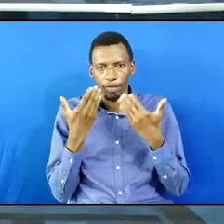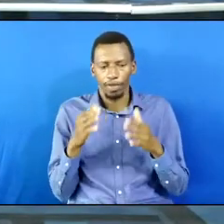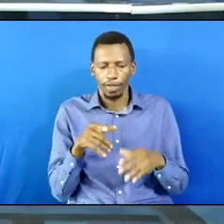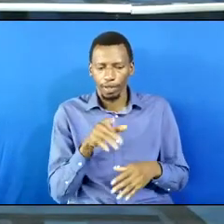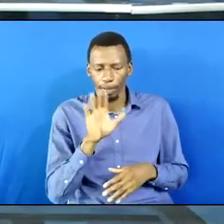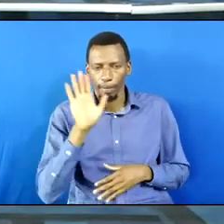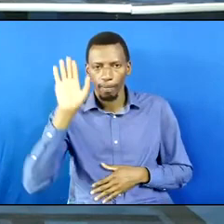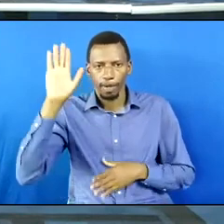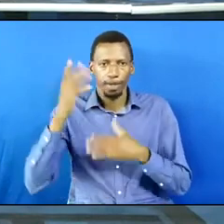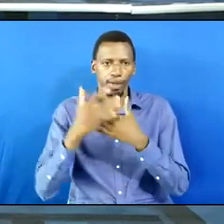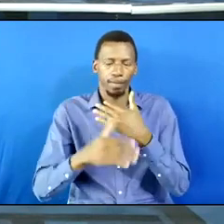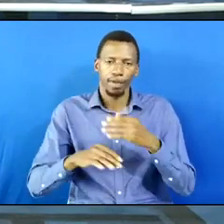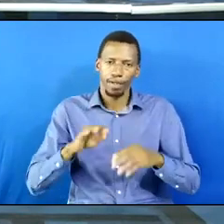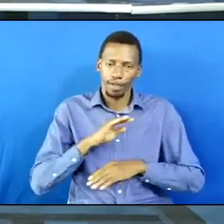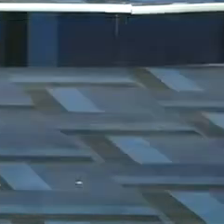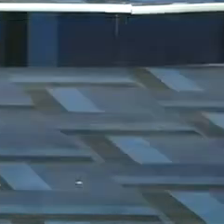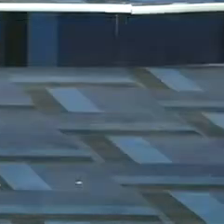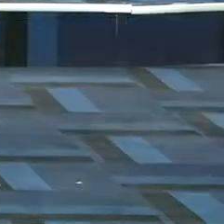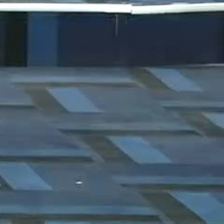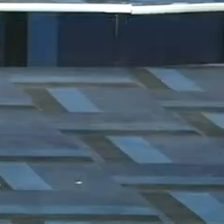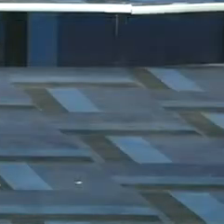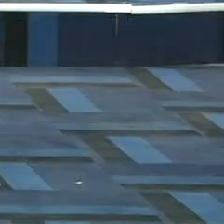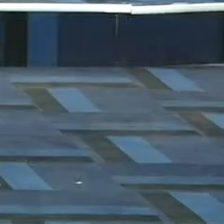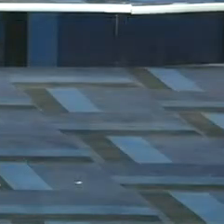to cleanse us. Therefore, my friends,